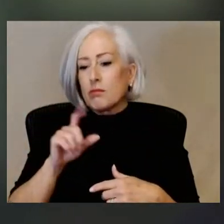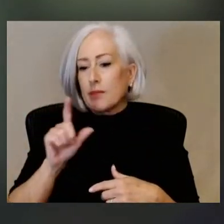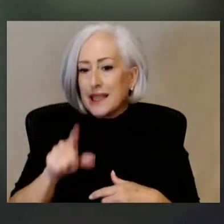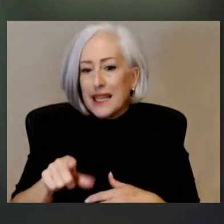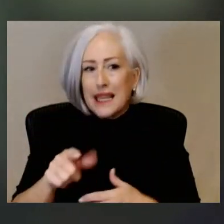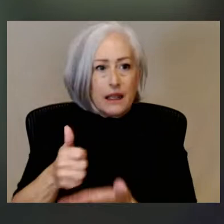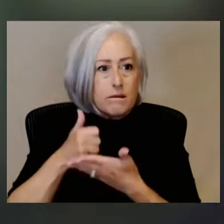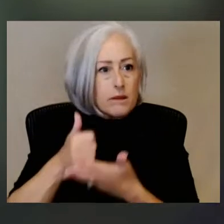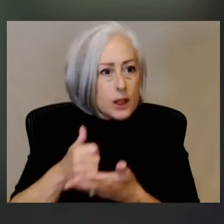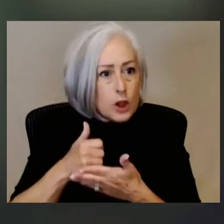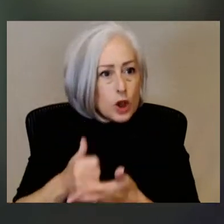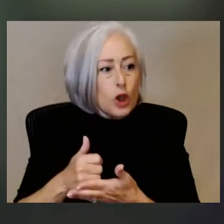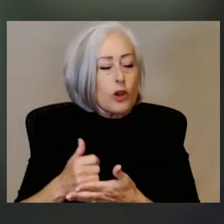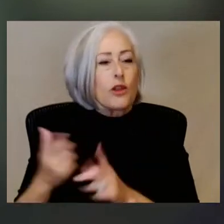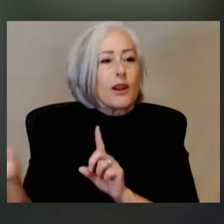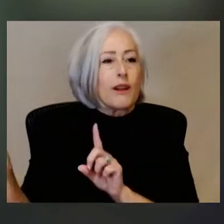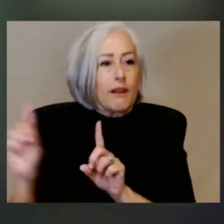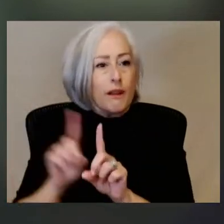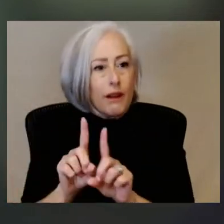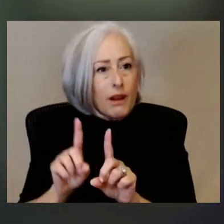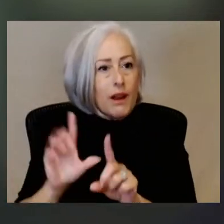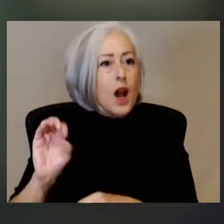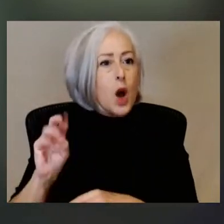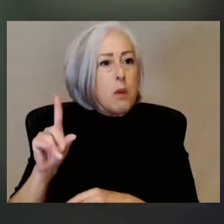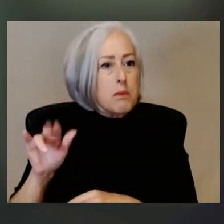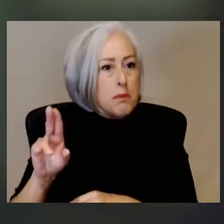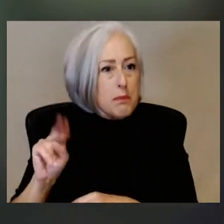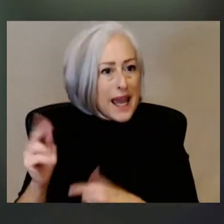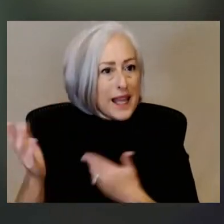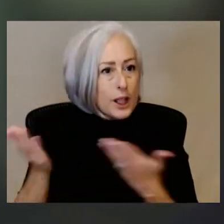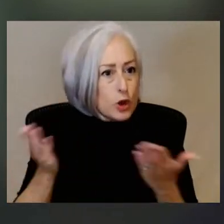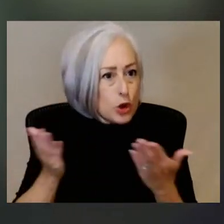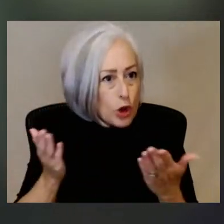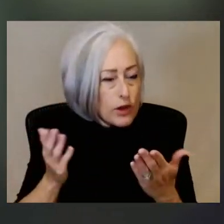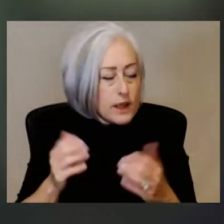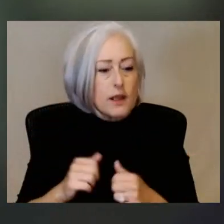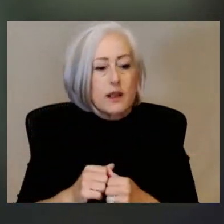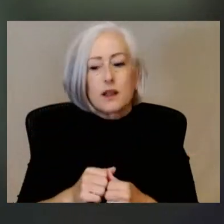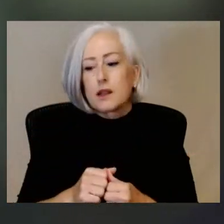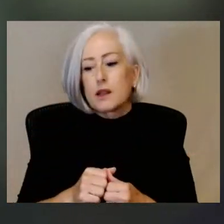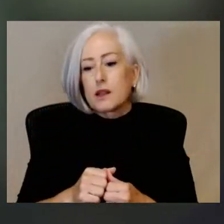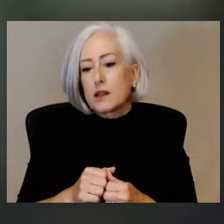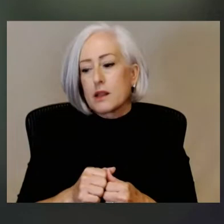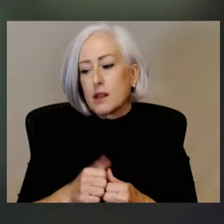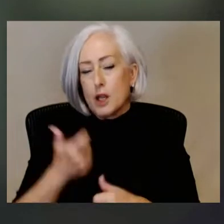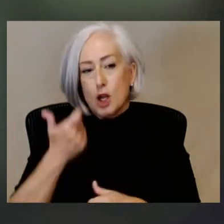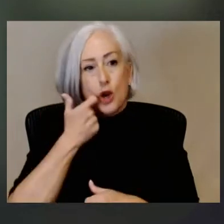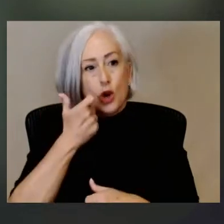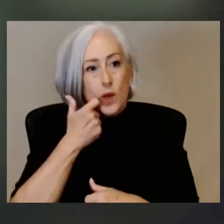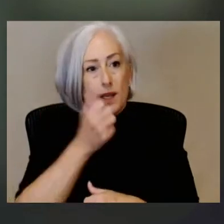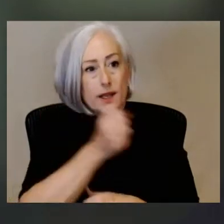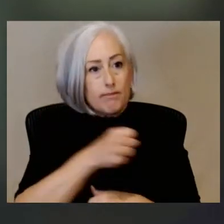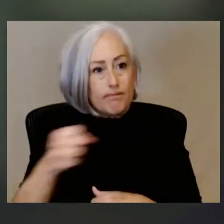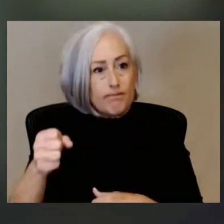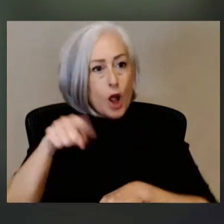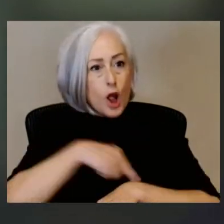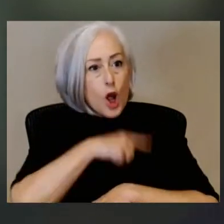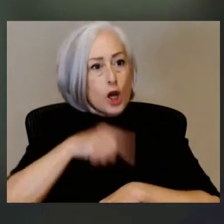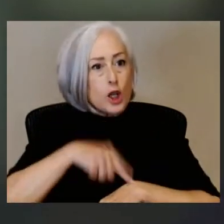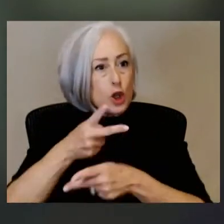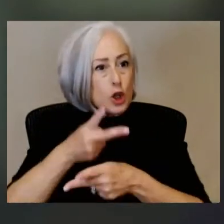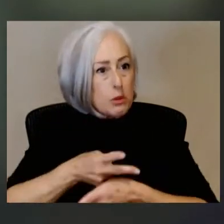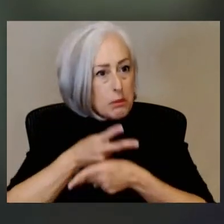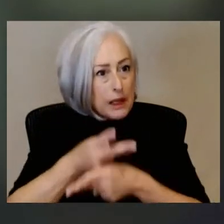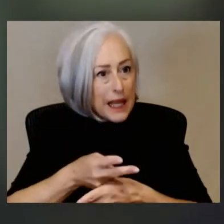companion services to come in, who were on the cusp of or recently placed in long-term care